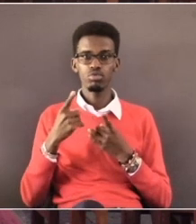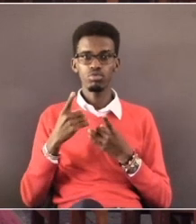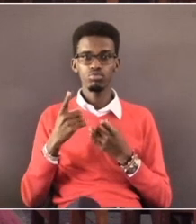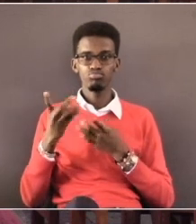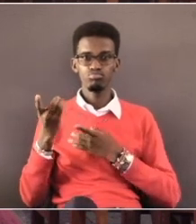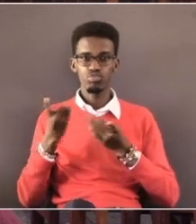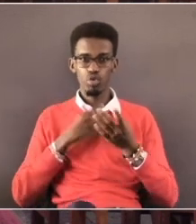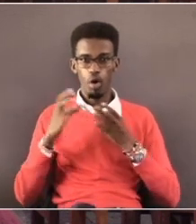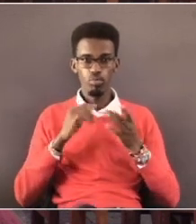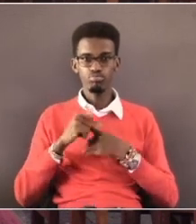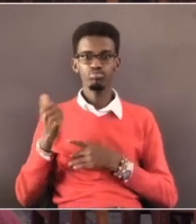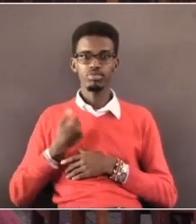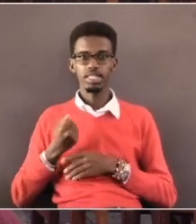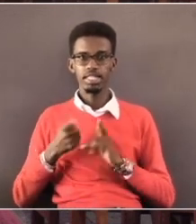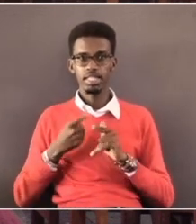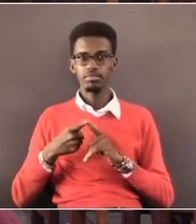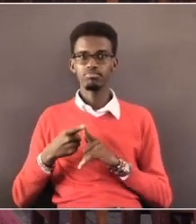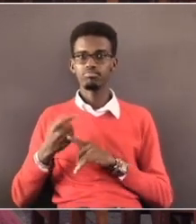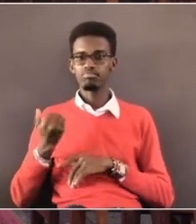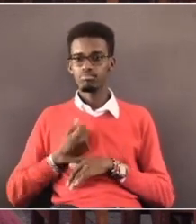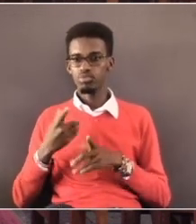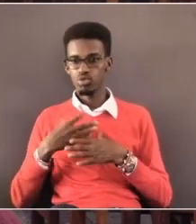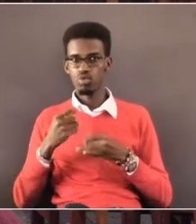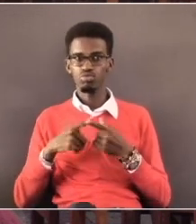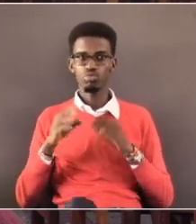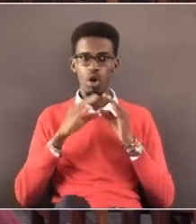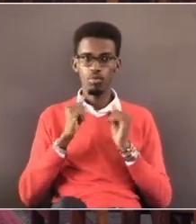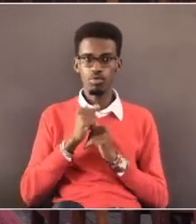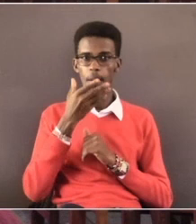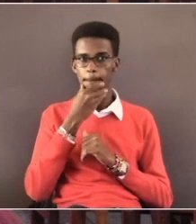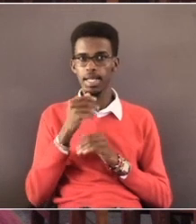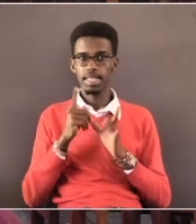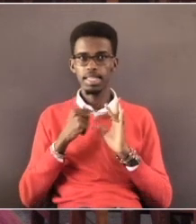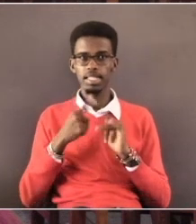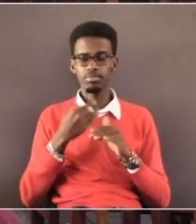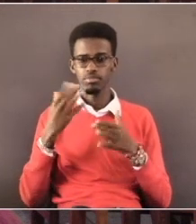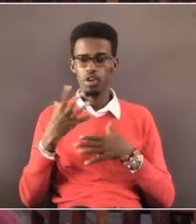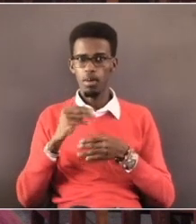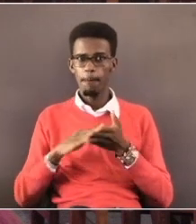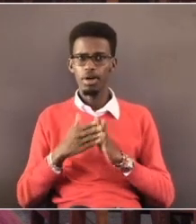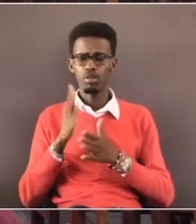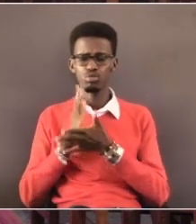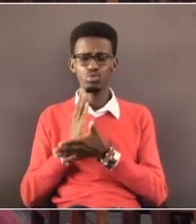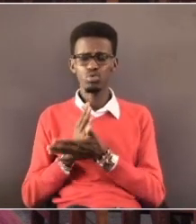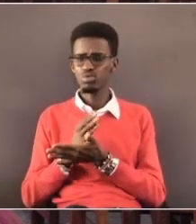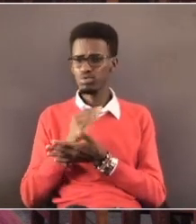The lady you are dating is going to talk to a man. So unless you're going to be a